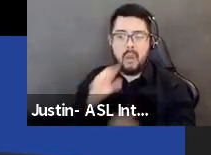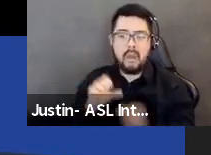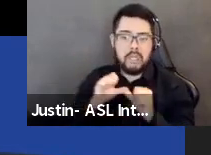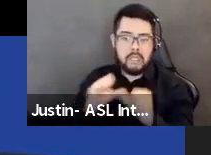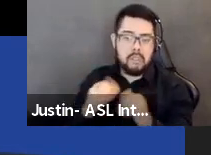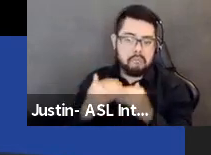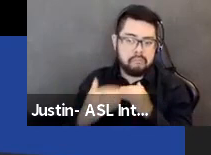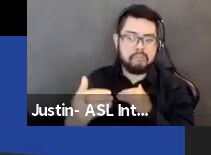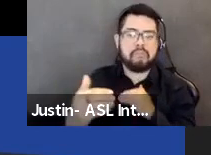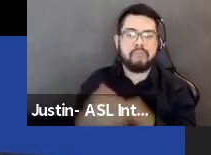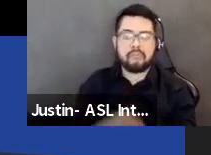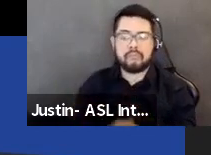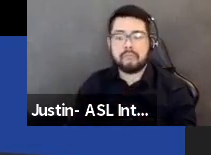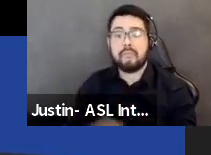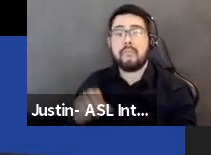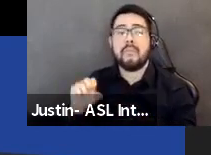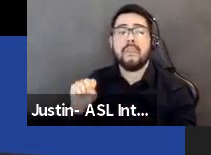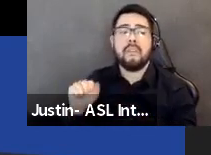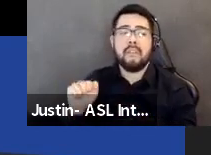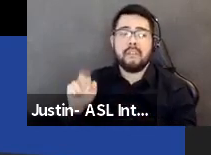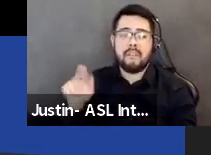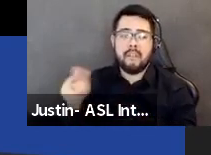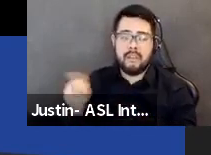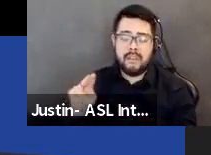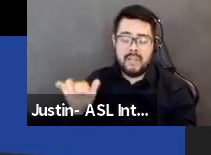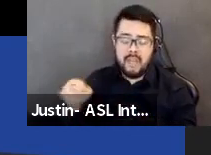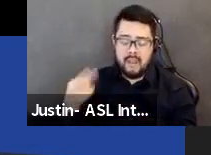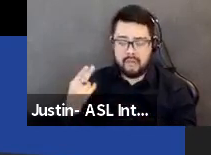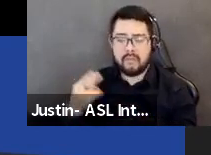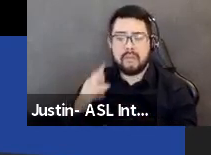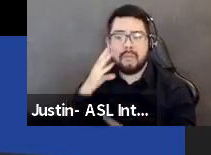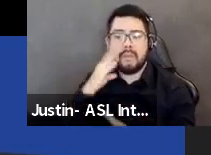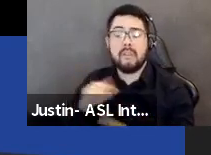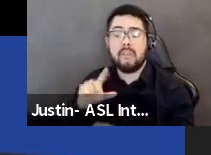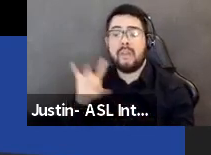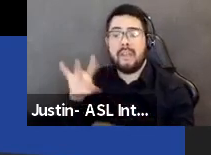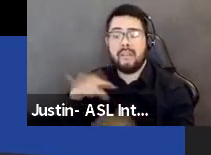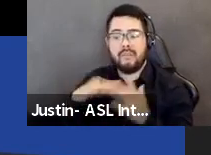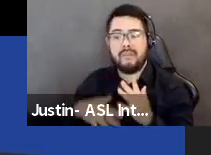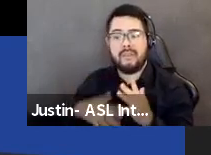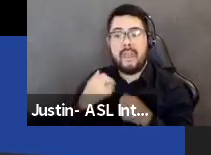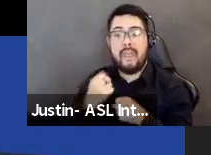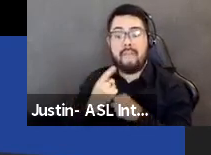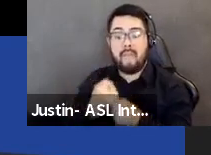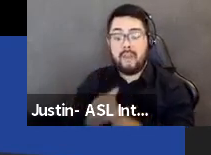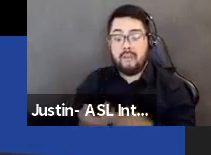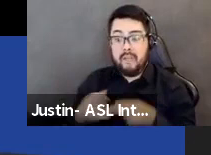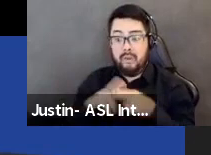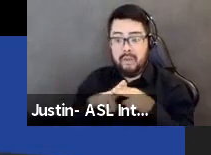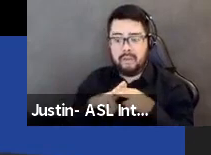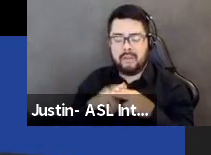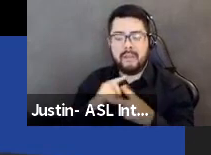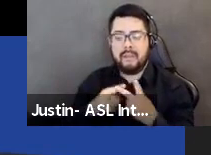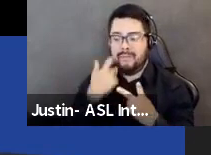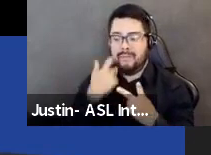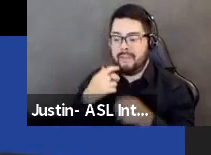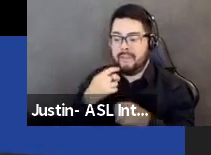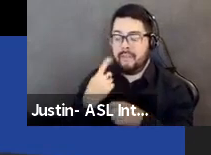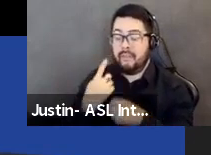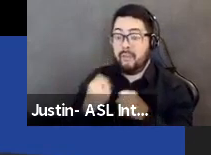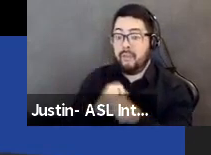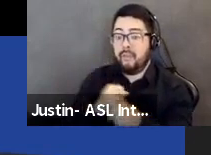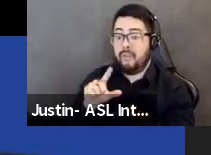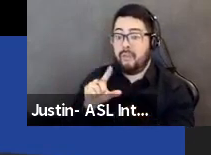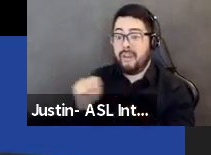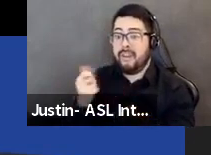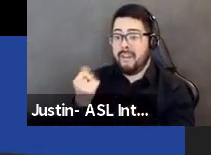one saga nash added 28 approximately 28 students per year the last three years and in 2019 saw